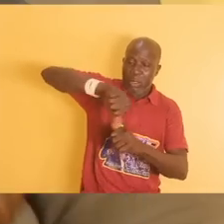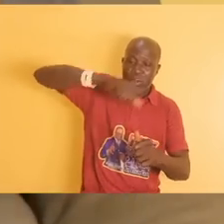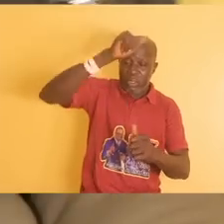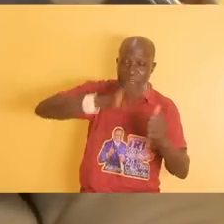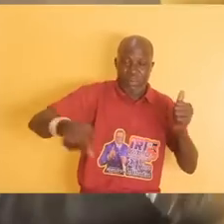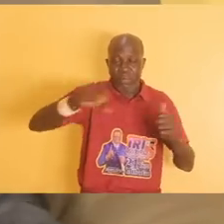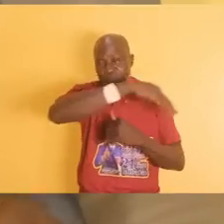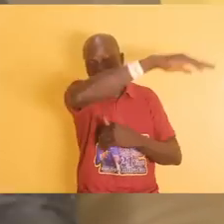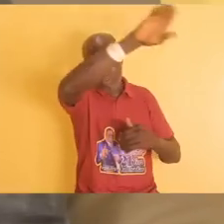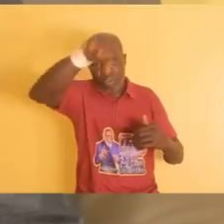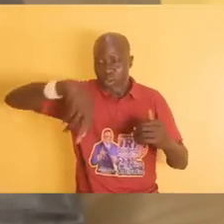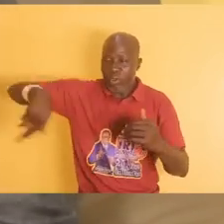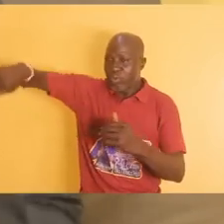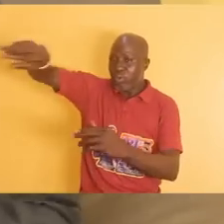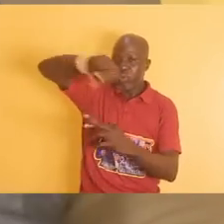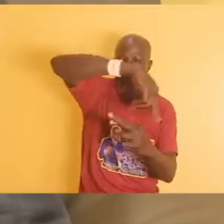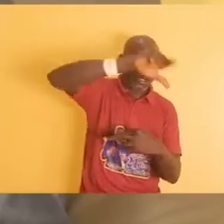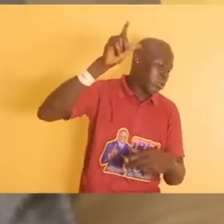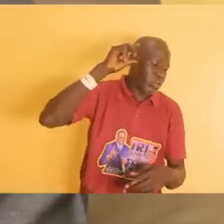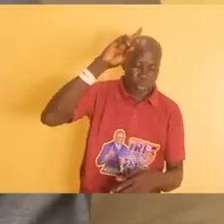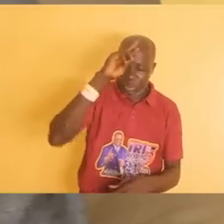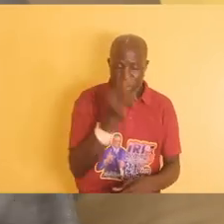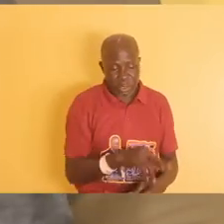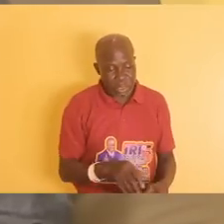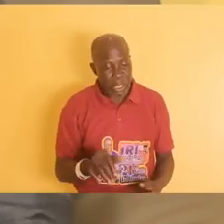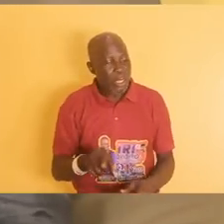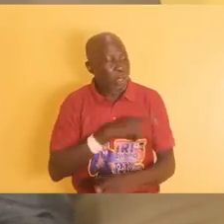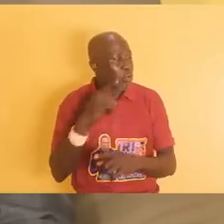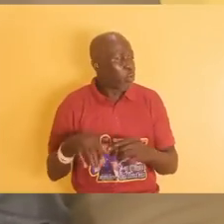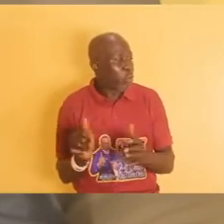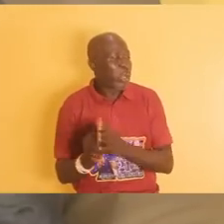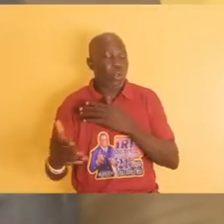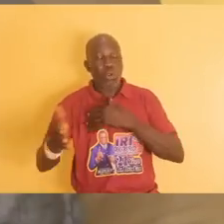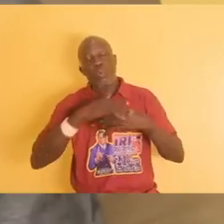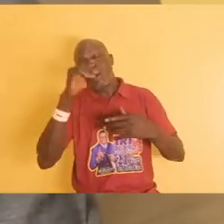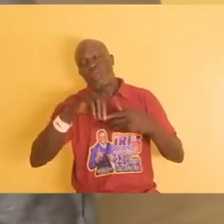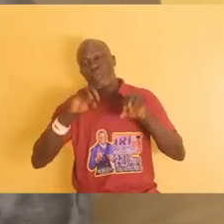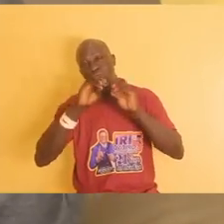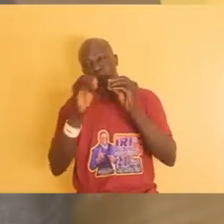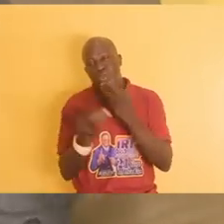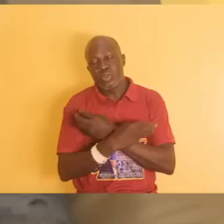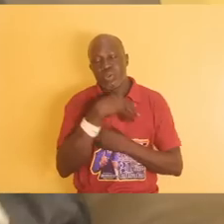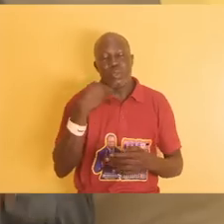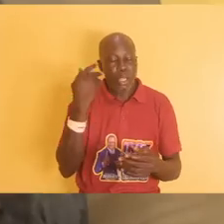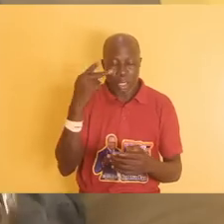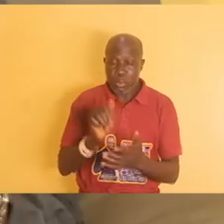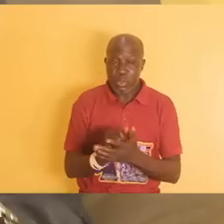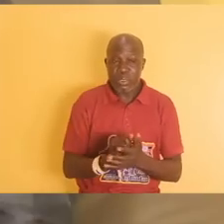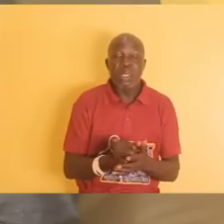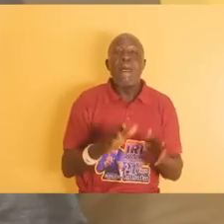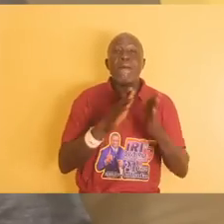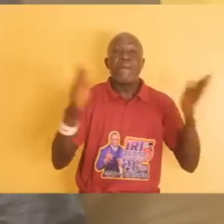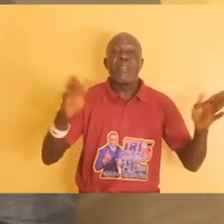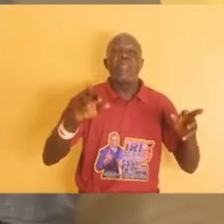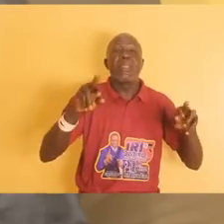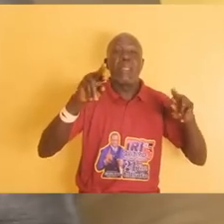anointed the front everywhere. Oh, everywhere the shop. This is what Olofun Olo ba pada to the shop. He said by the time he entered the shop. Olofun Olo eku la meta.